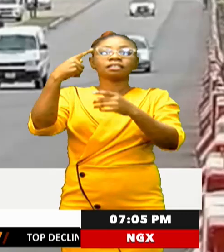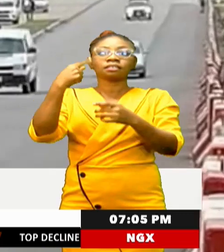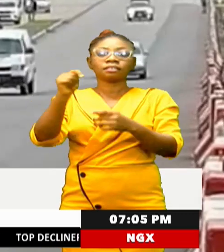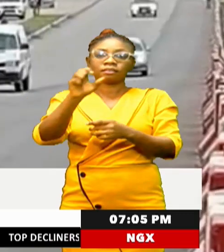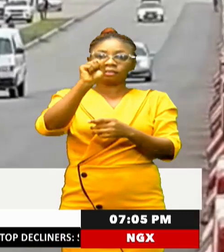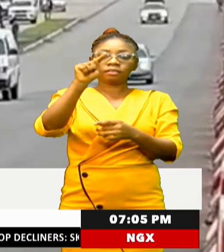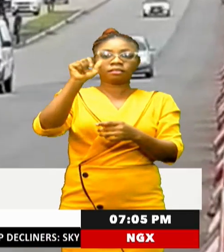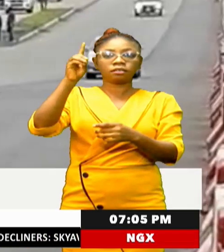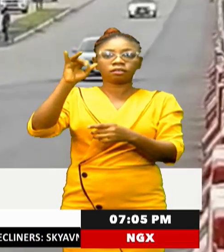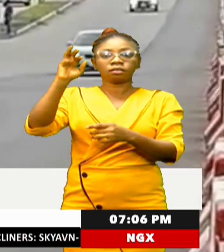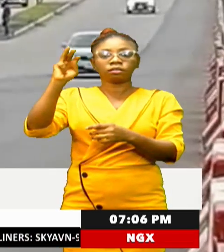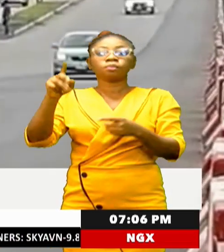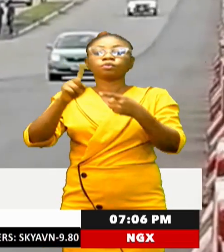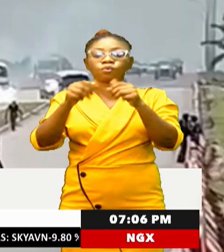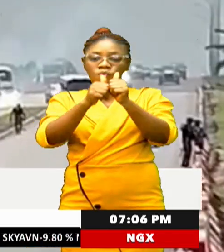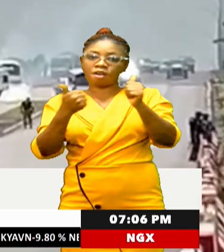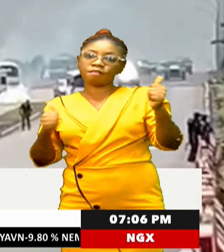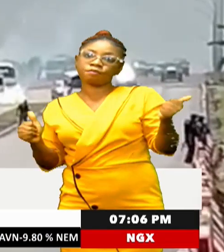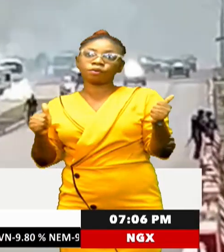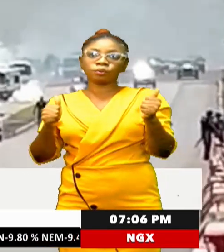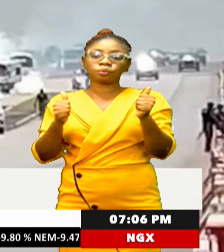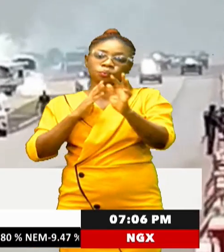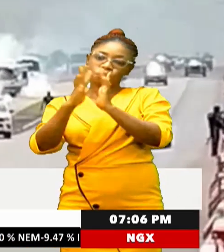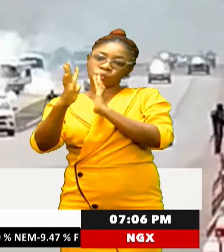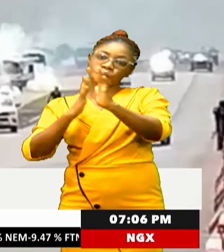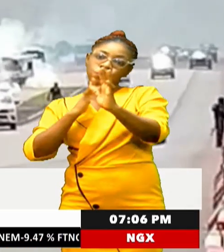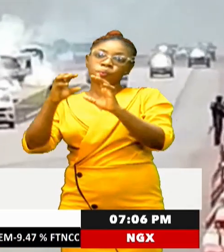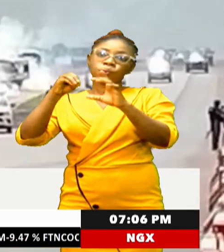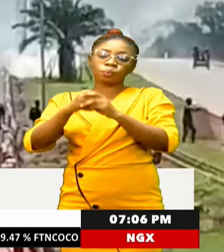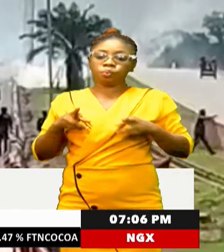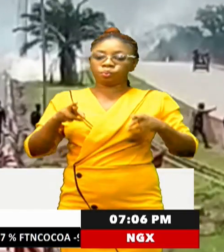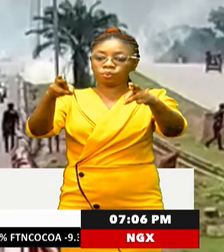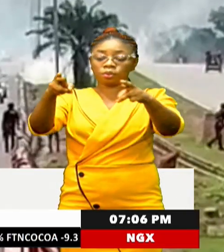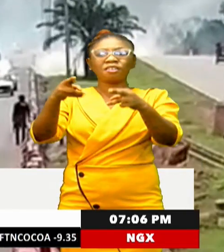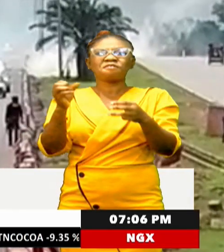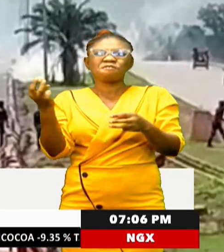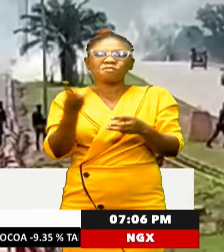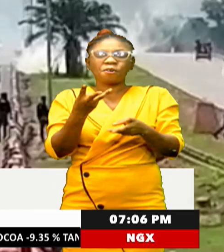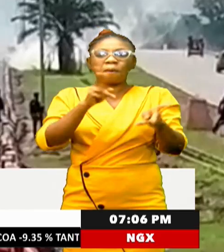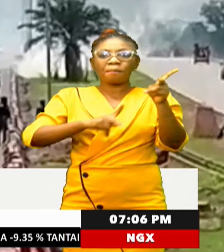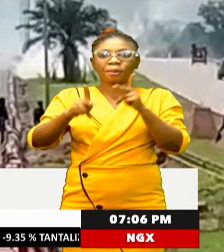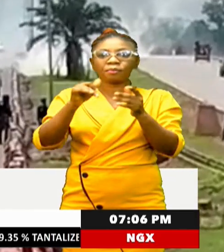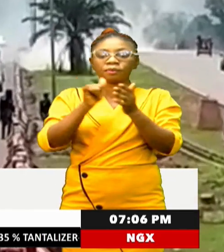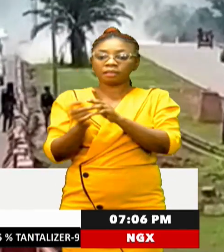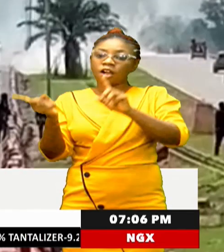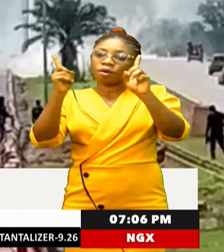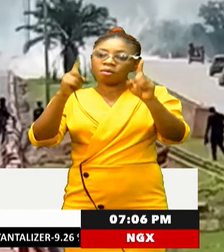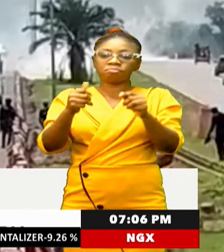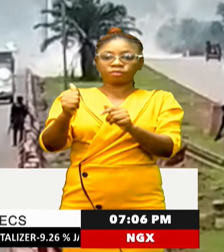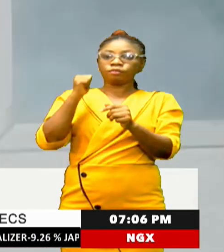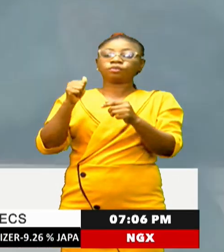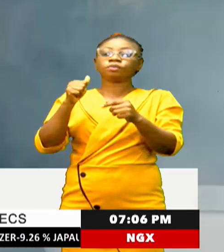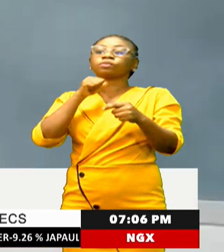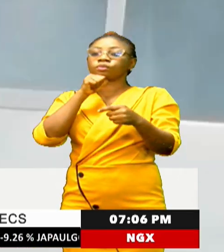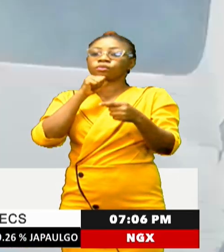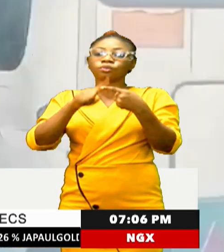congestion on the Federal Highway. However, a few who came around but refused to move inside the stadium were dispersed